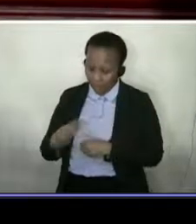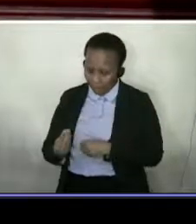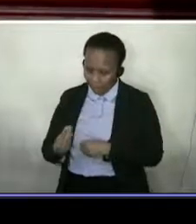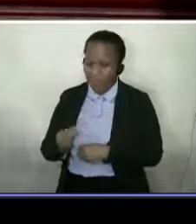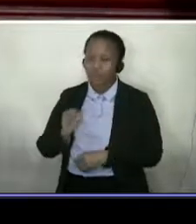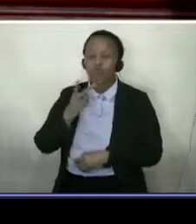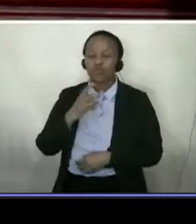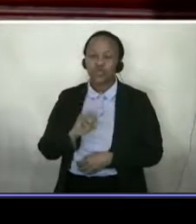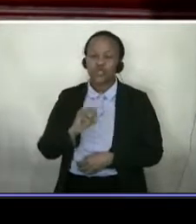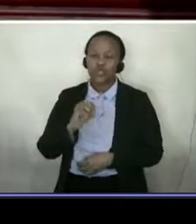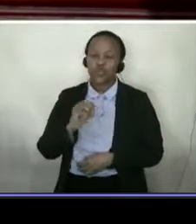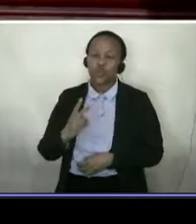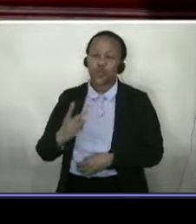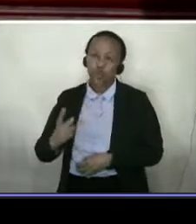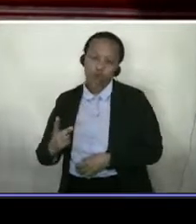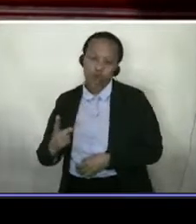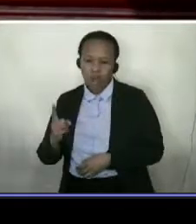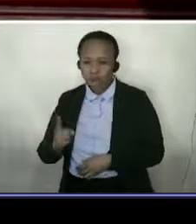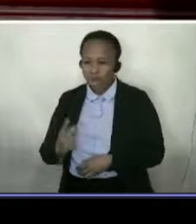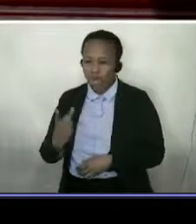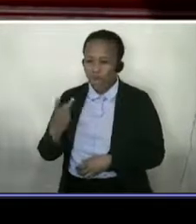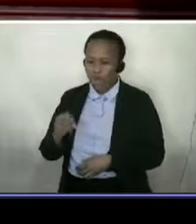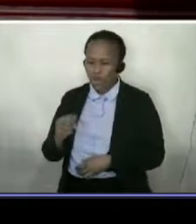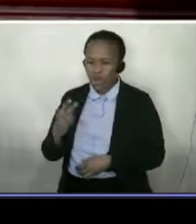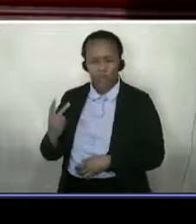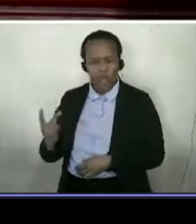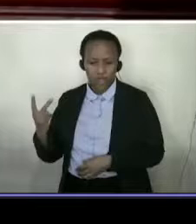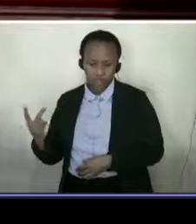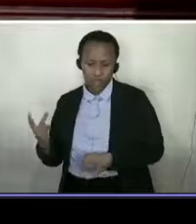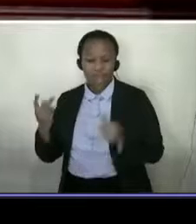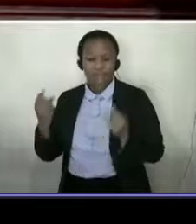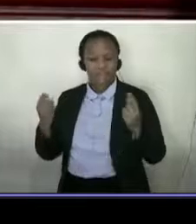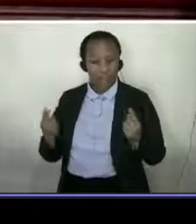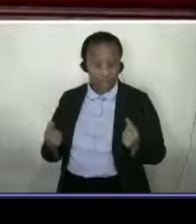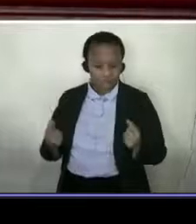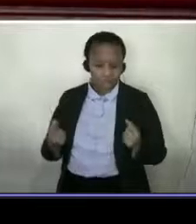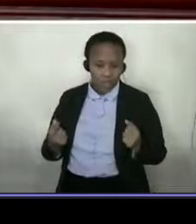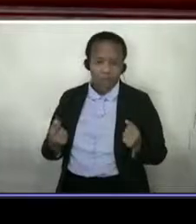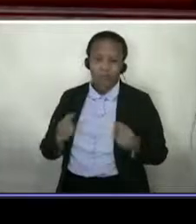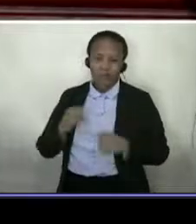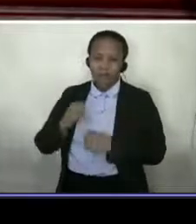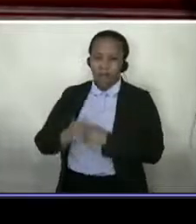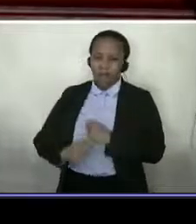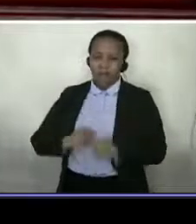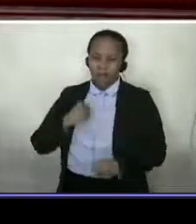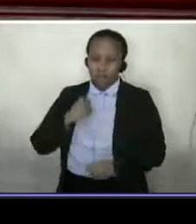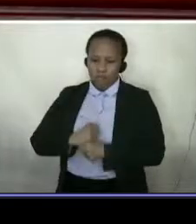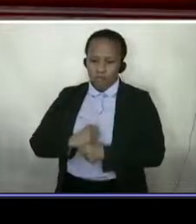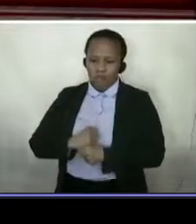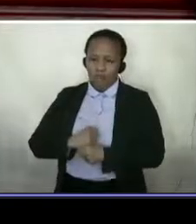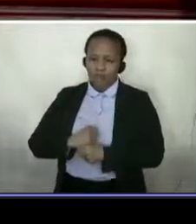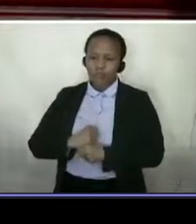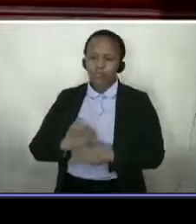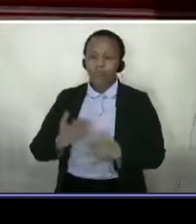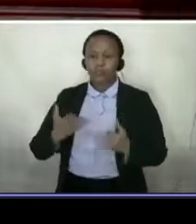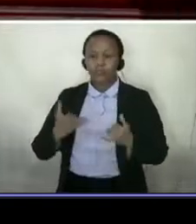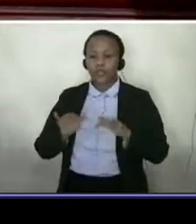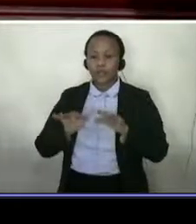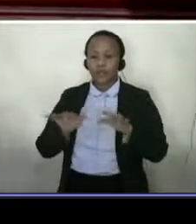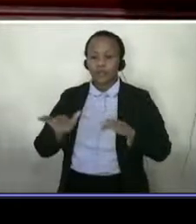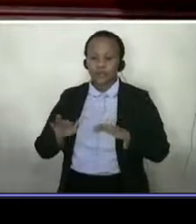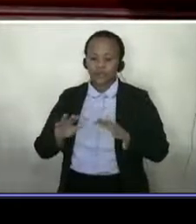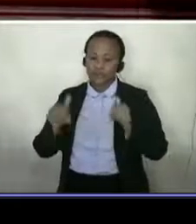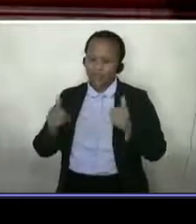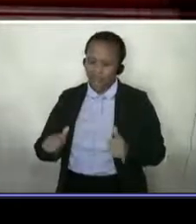2021-2022 financial year. What the Standing Committee on Public Accounts was dealing with was